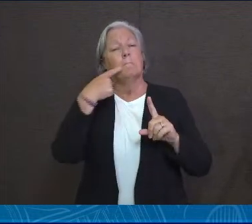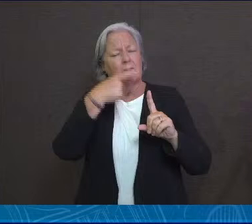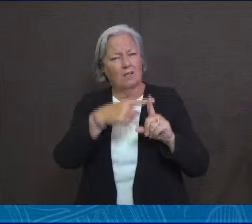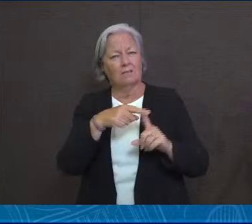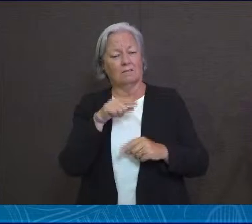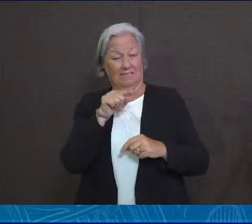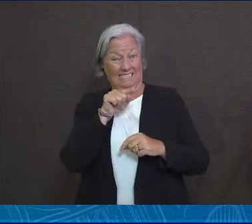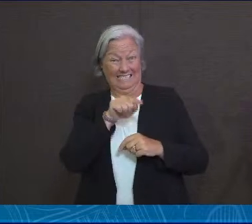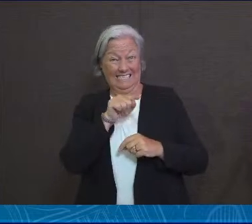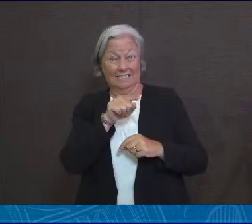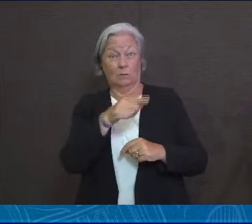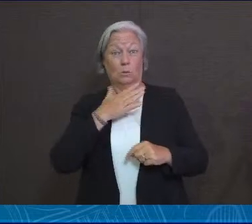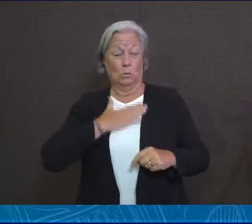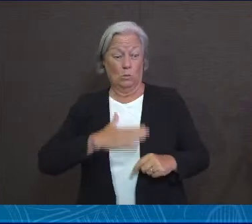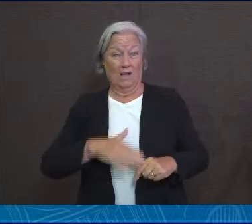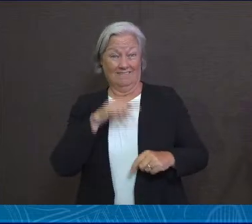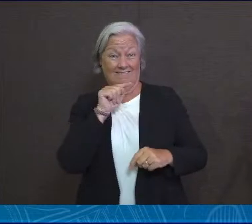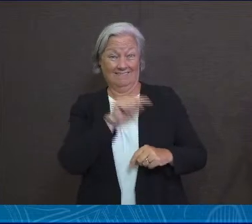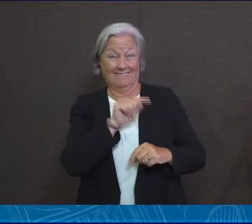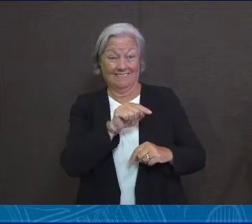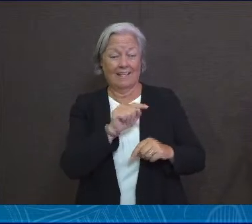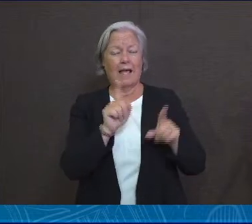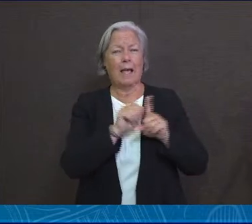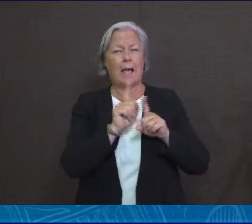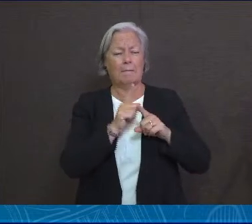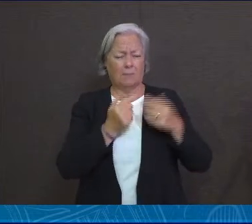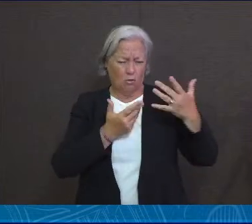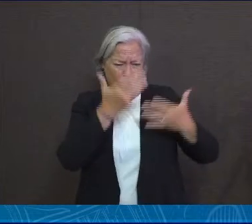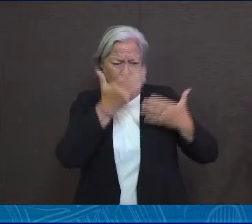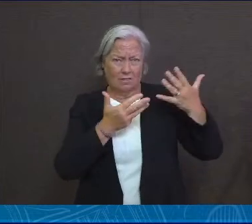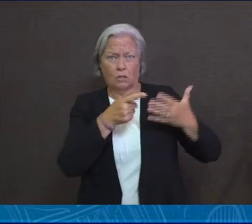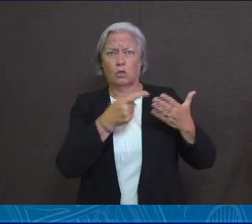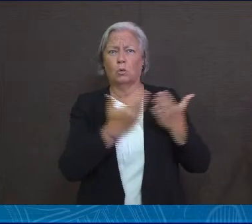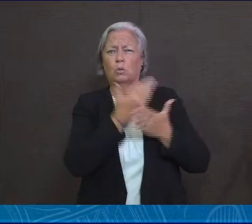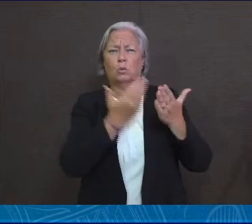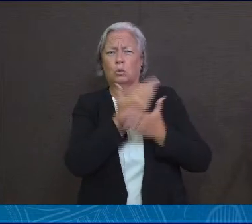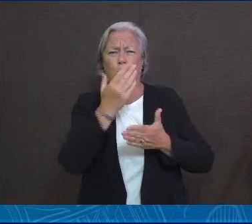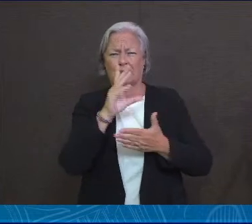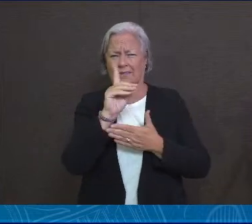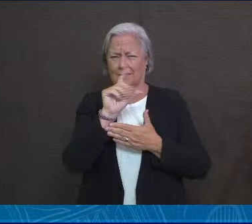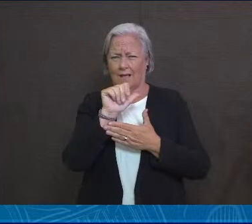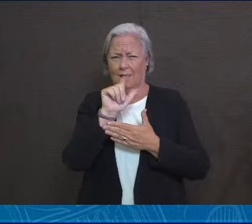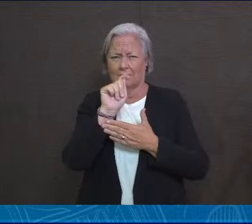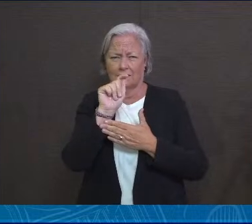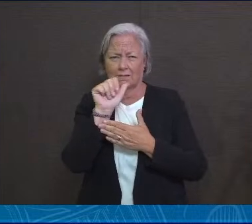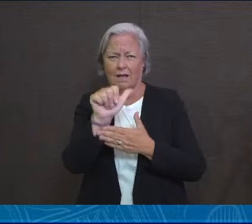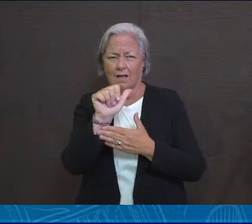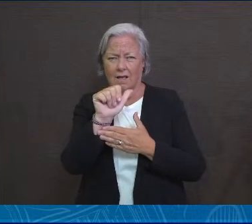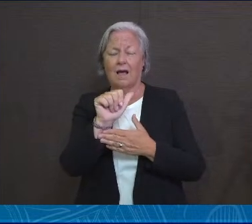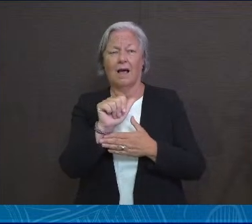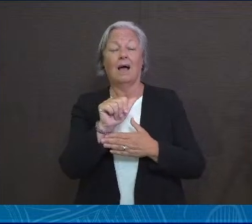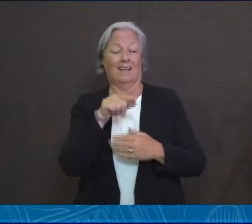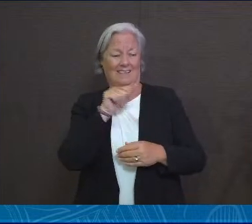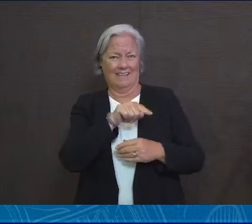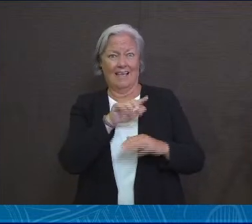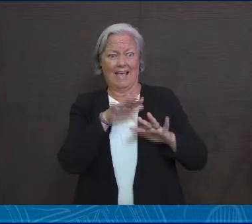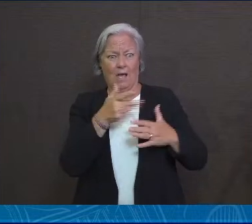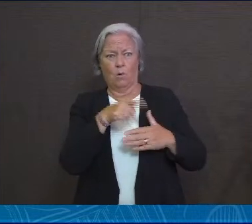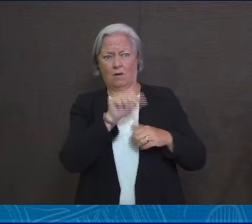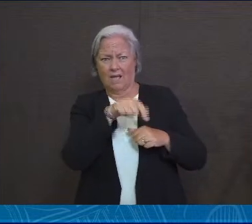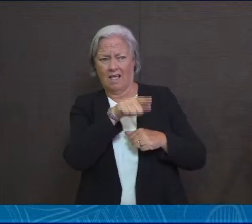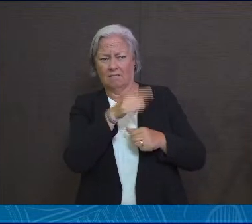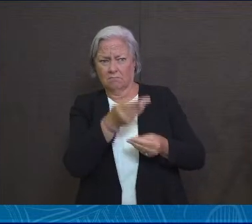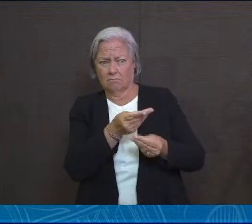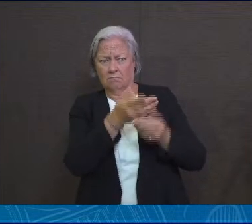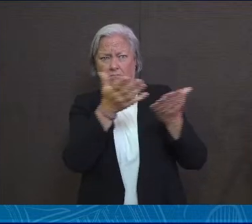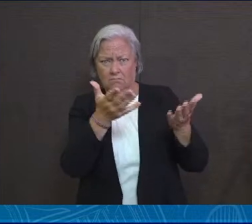that preventive measures are informed by the latest data, and how these efforts be scaled to inform broader